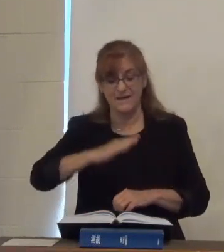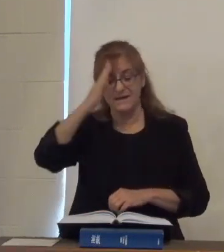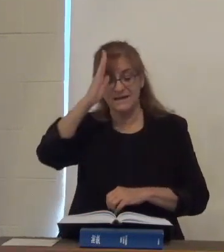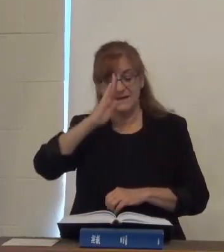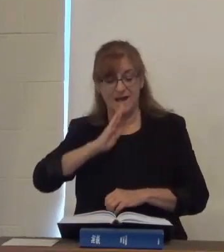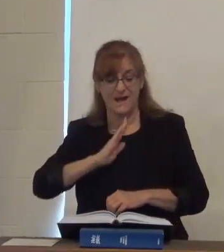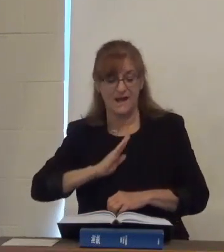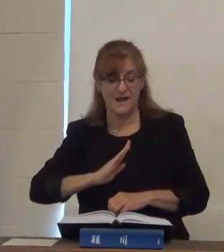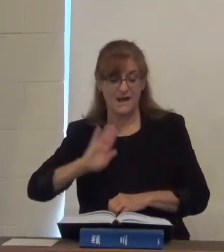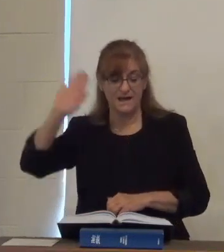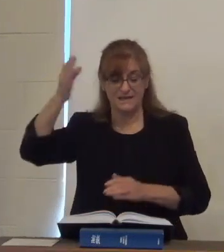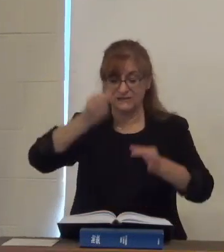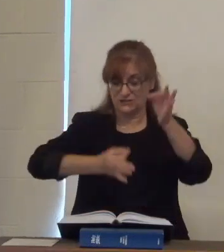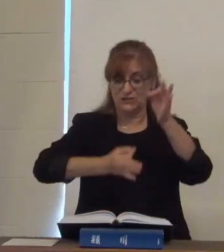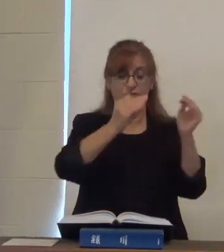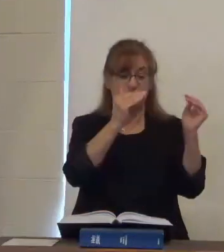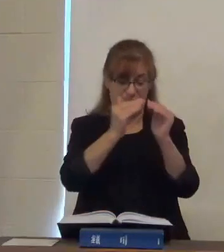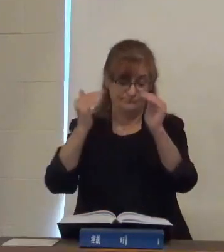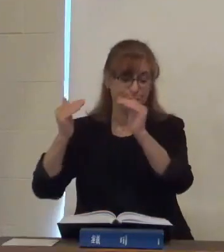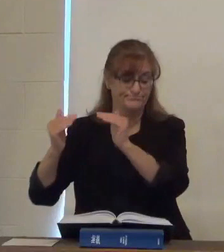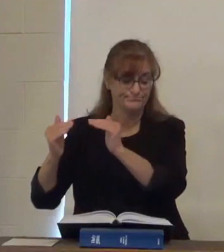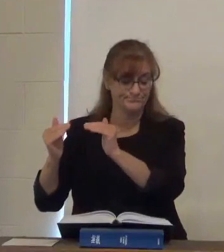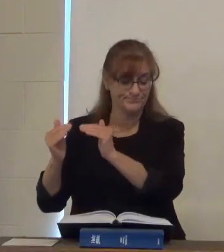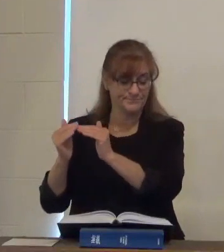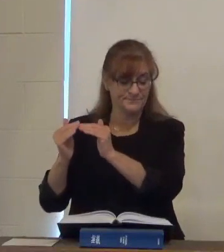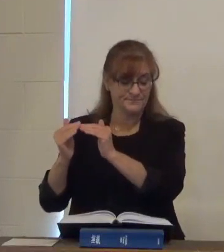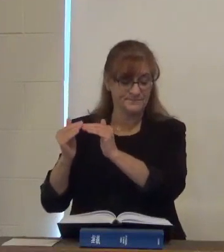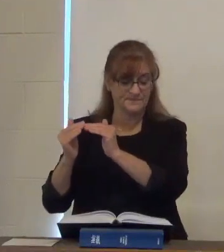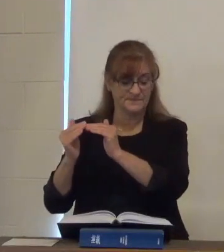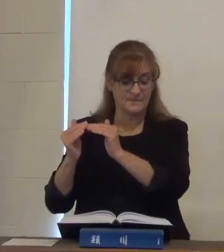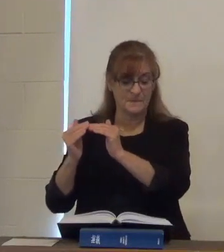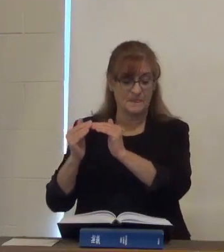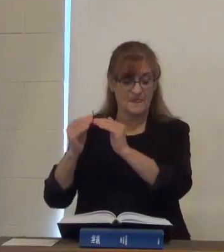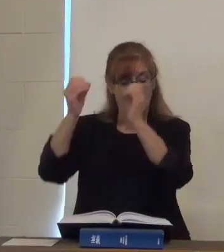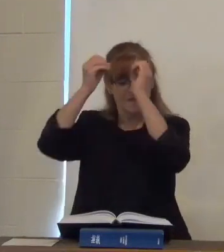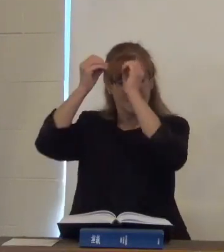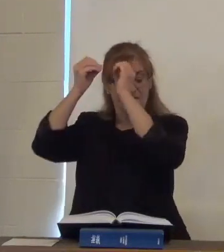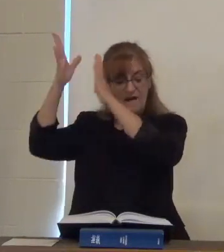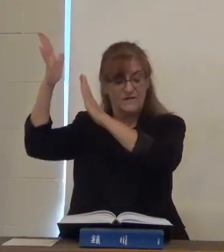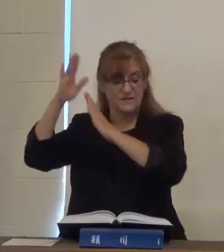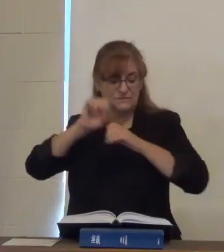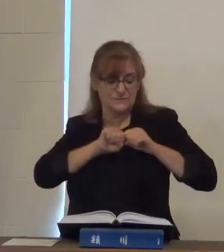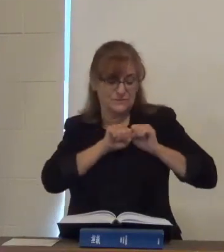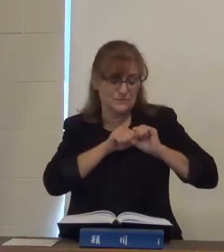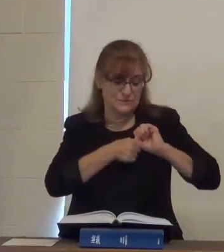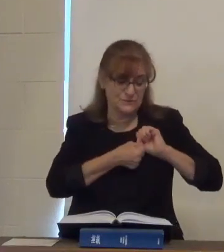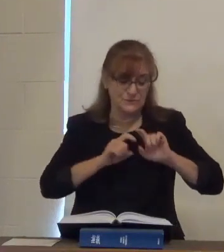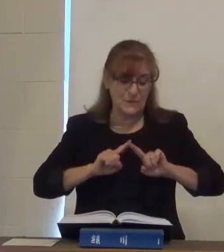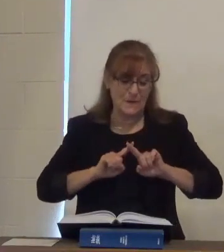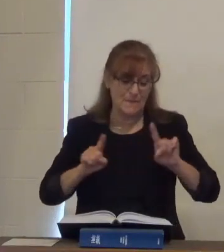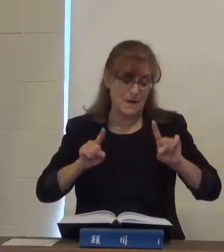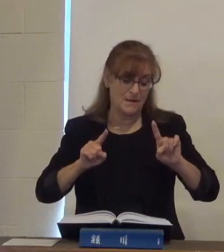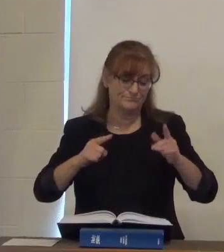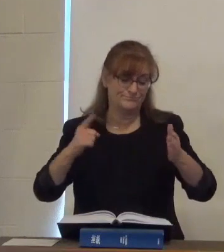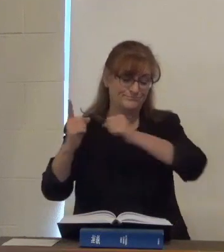by God in judgment just. The Father grieved, yet turned